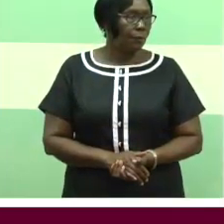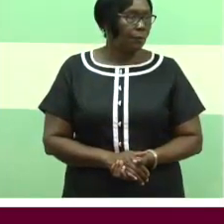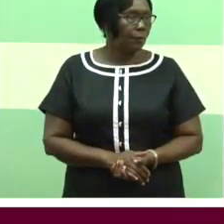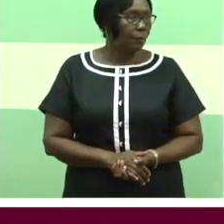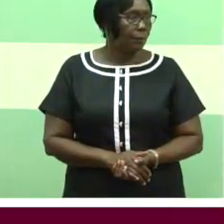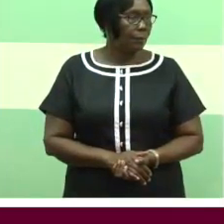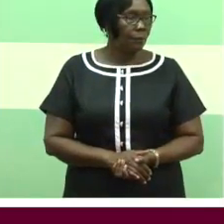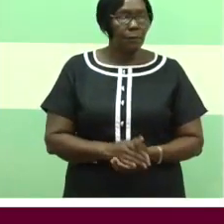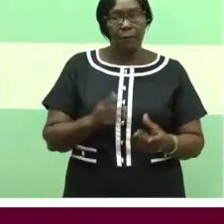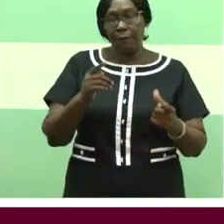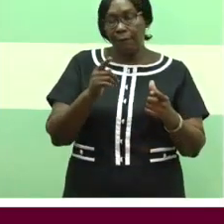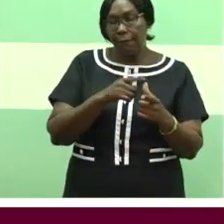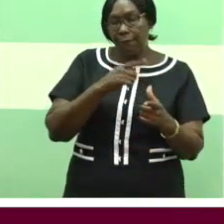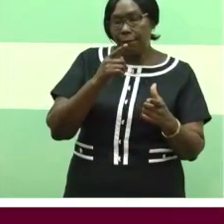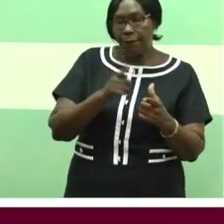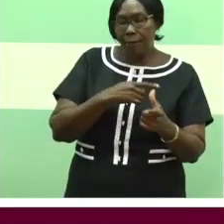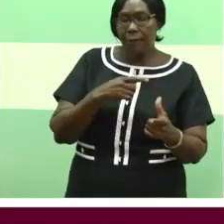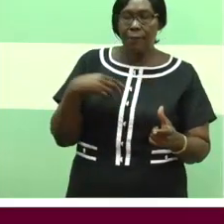So at first, we have